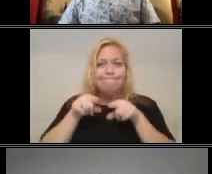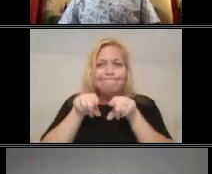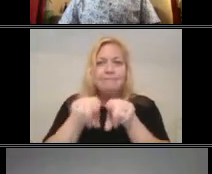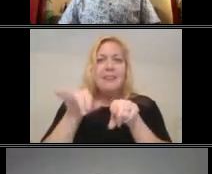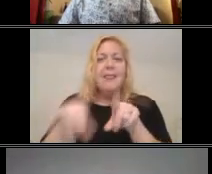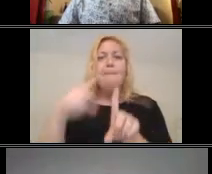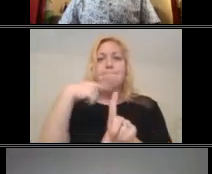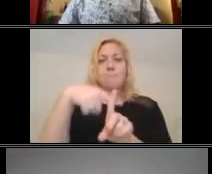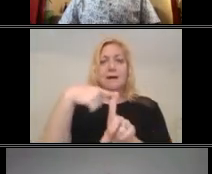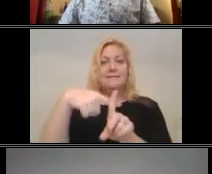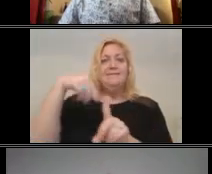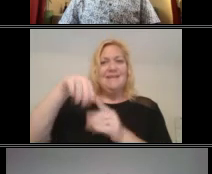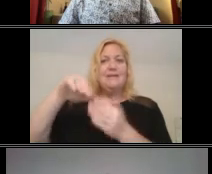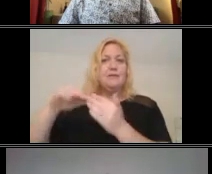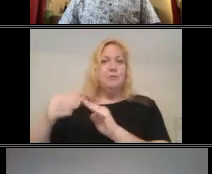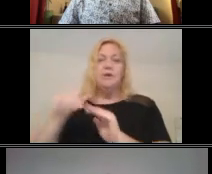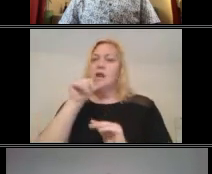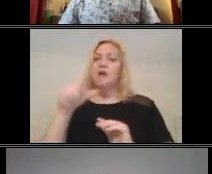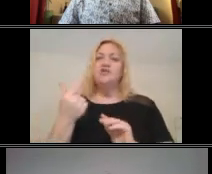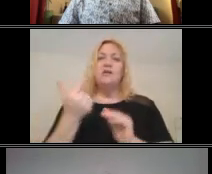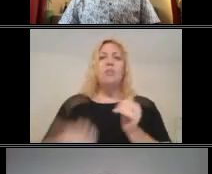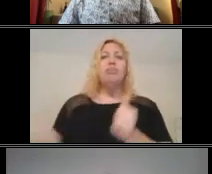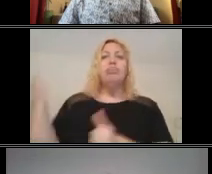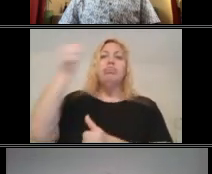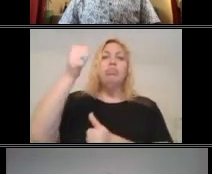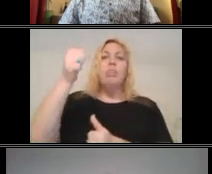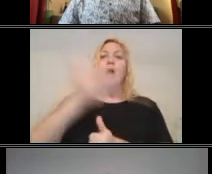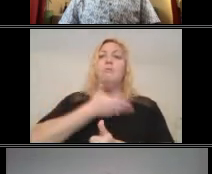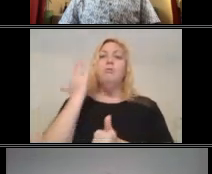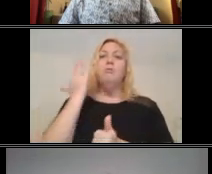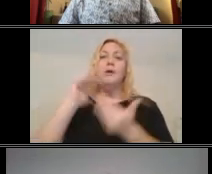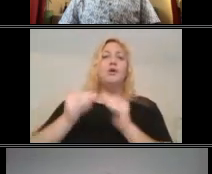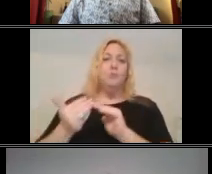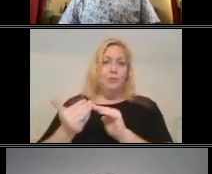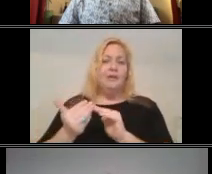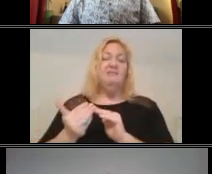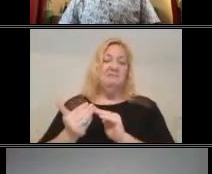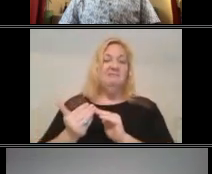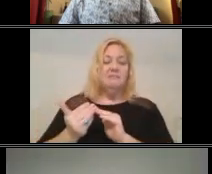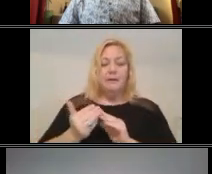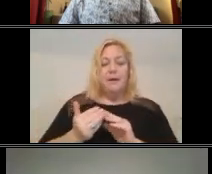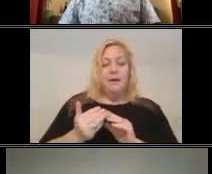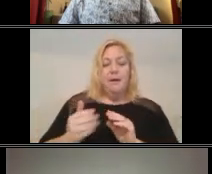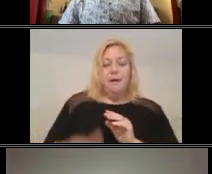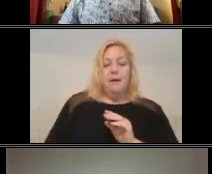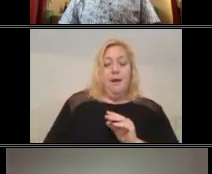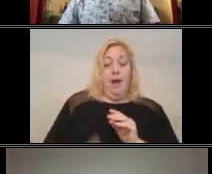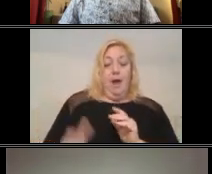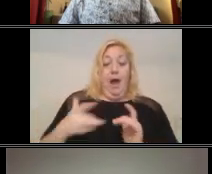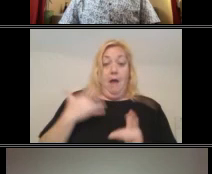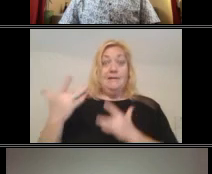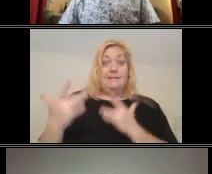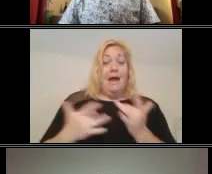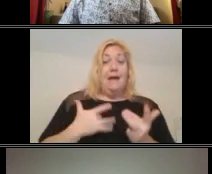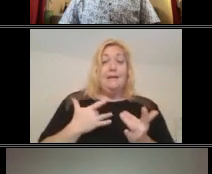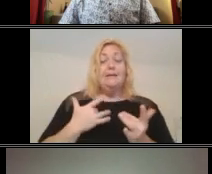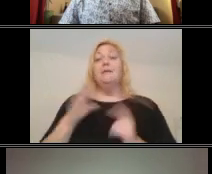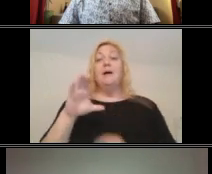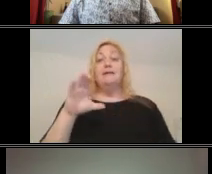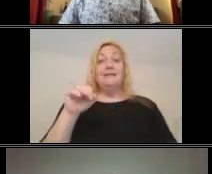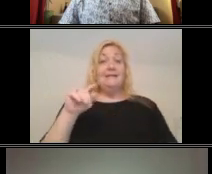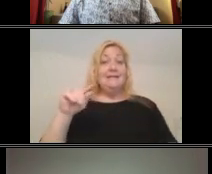positive within the communities, not just over the top of the communities, happens. And what I'm excited about with the